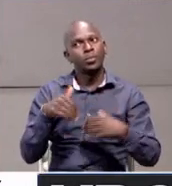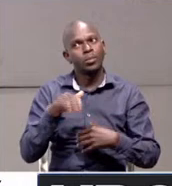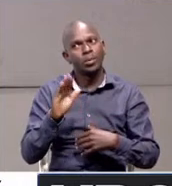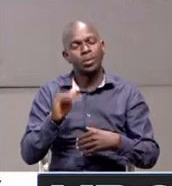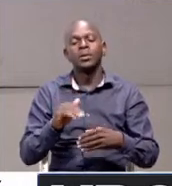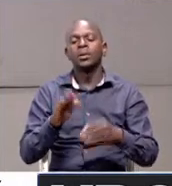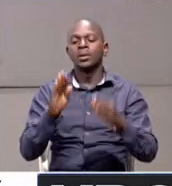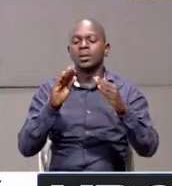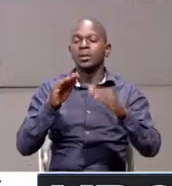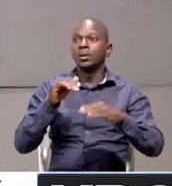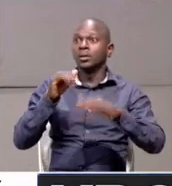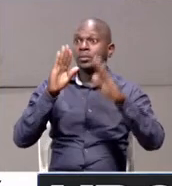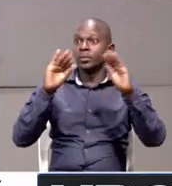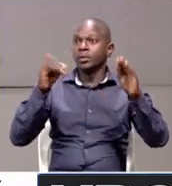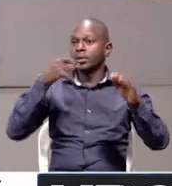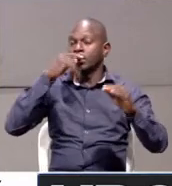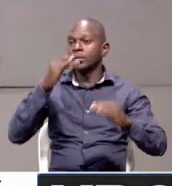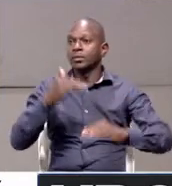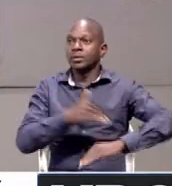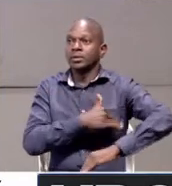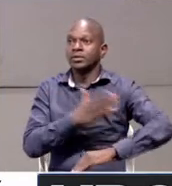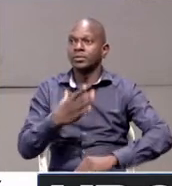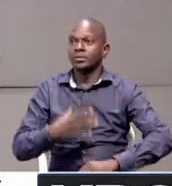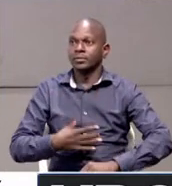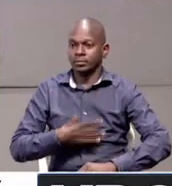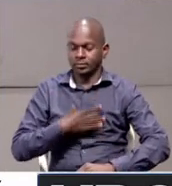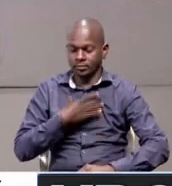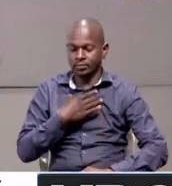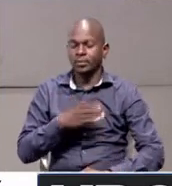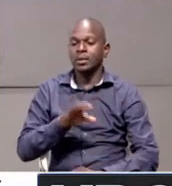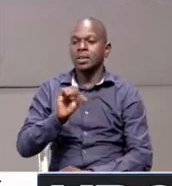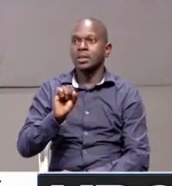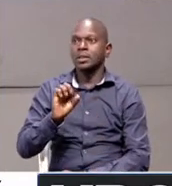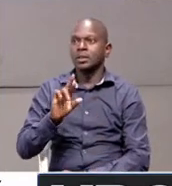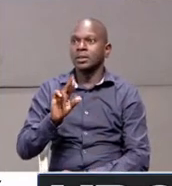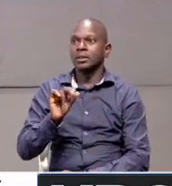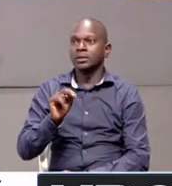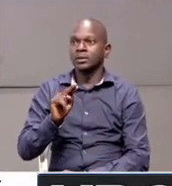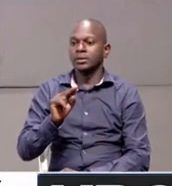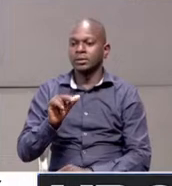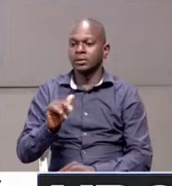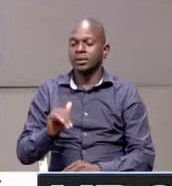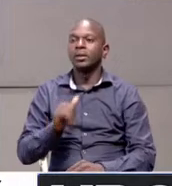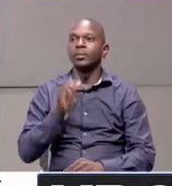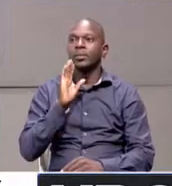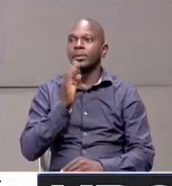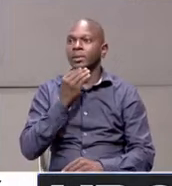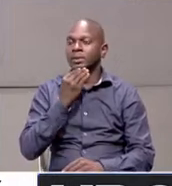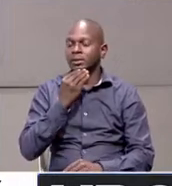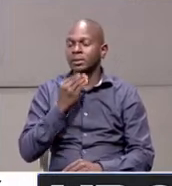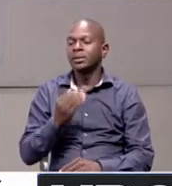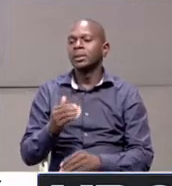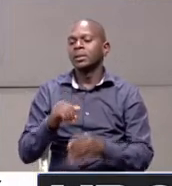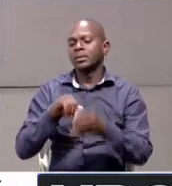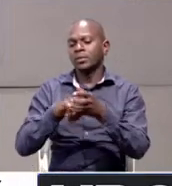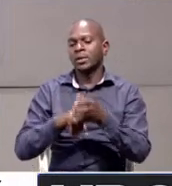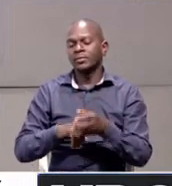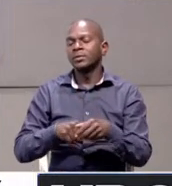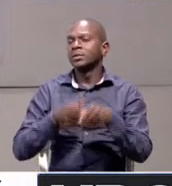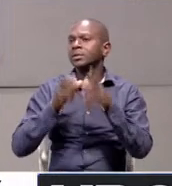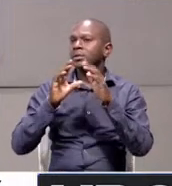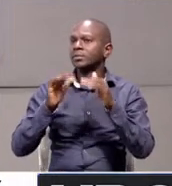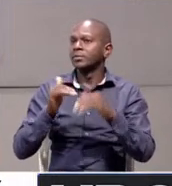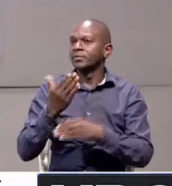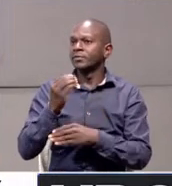Mr. Museveni made the remarks as a chief guest at the Serena Hotel in Kampala as Mbabazi and wife Jacqueline celebrated 50 years